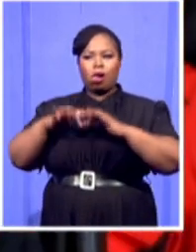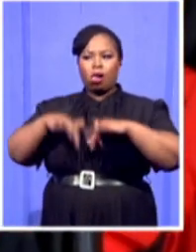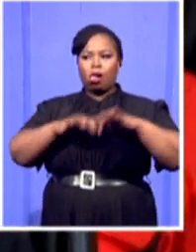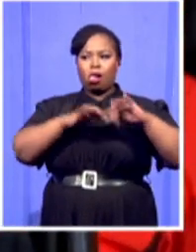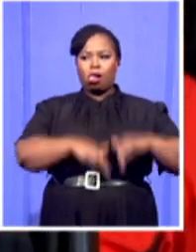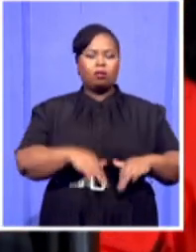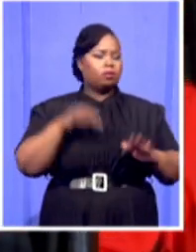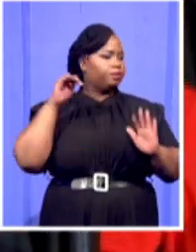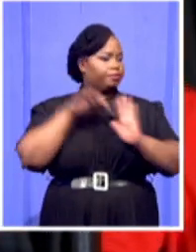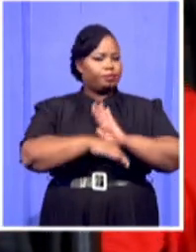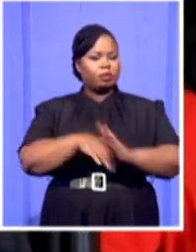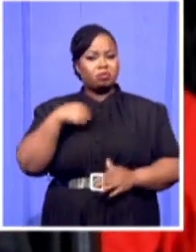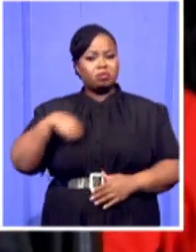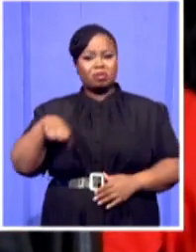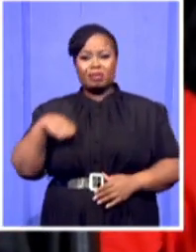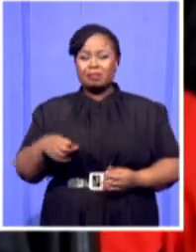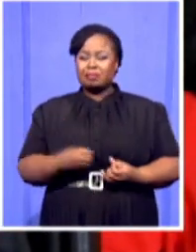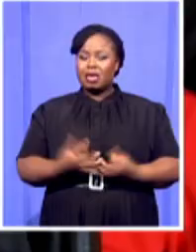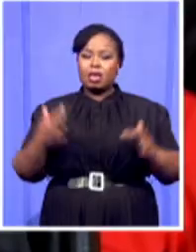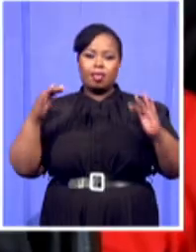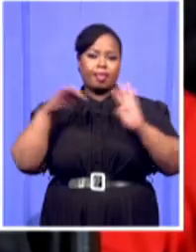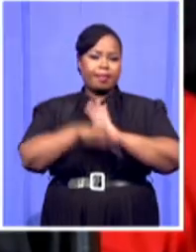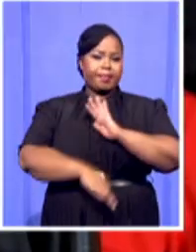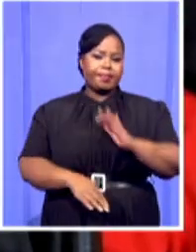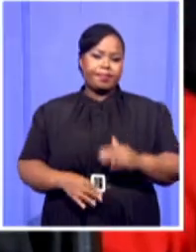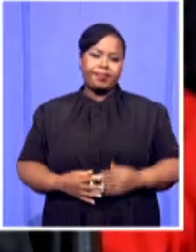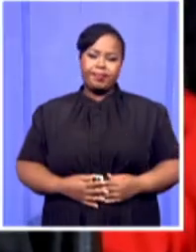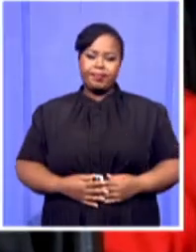Many municipalities are collapsing.